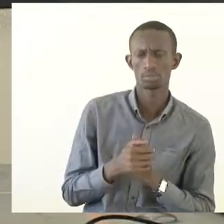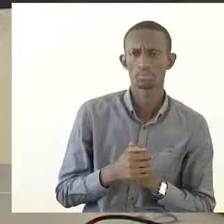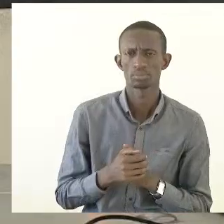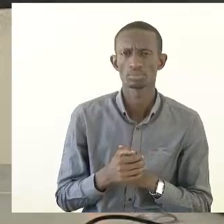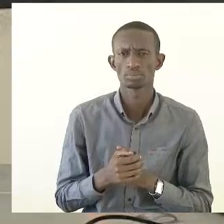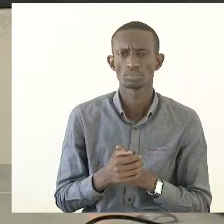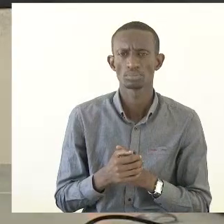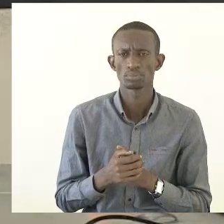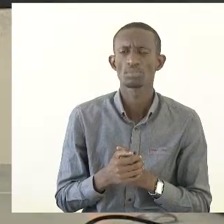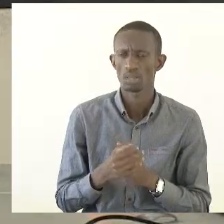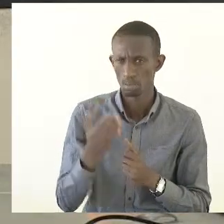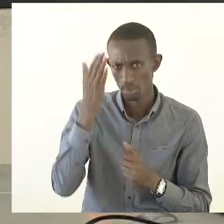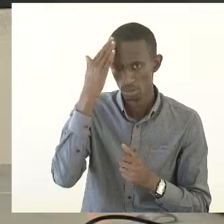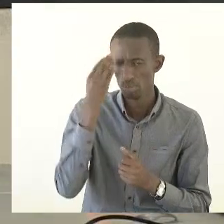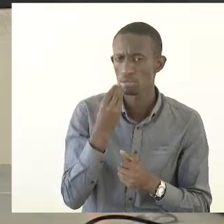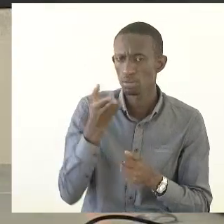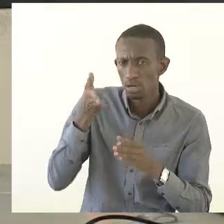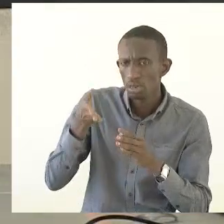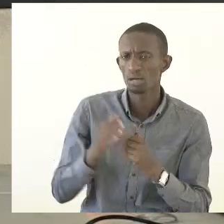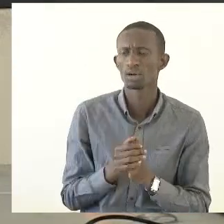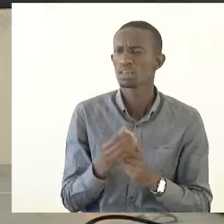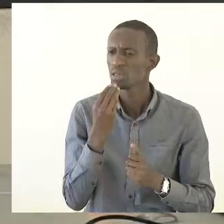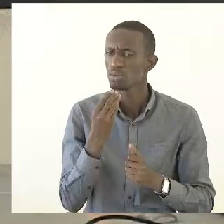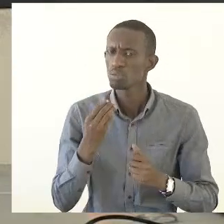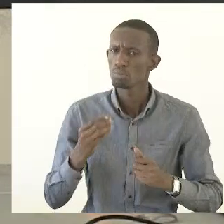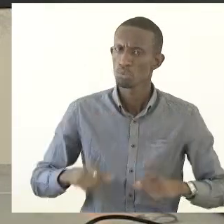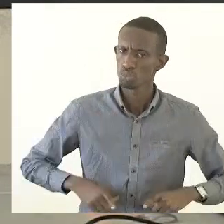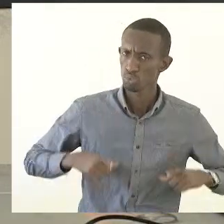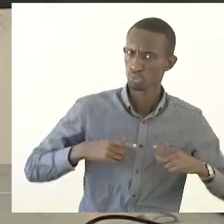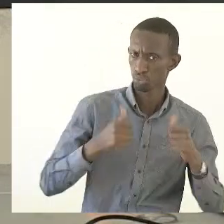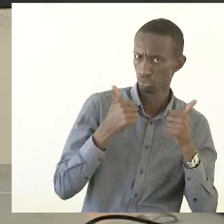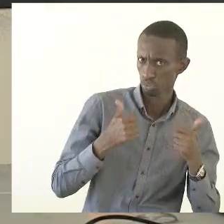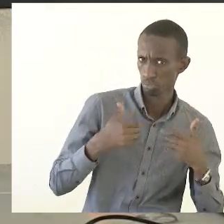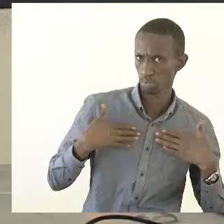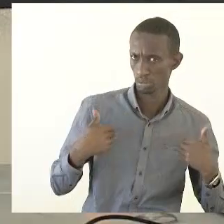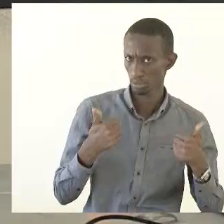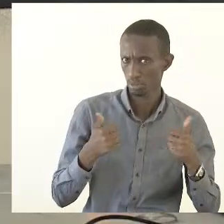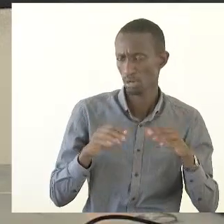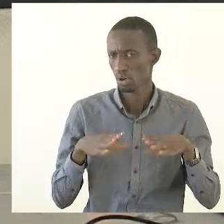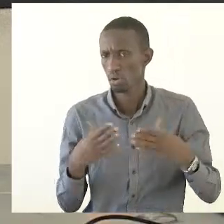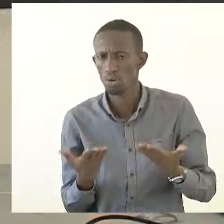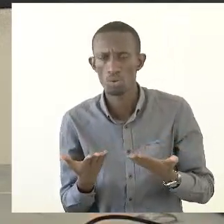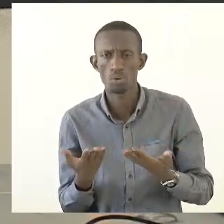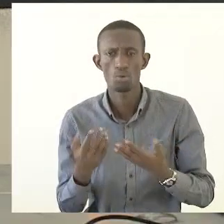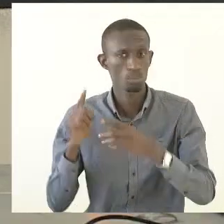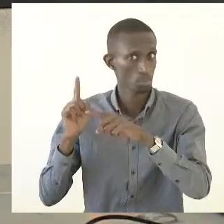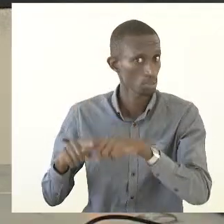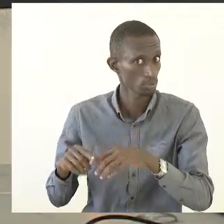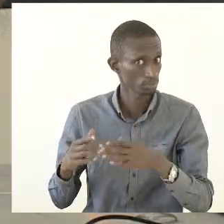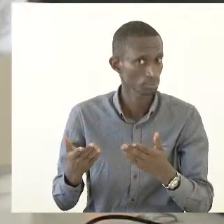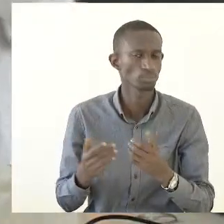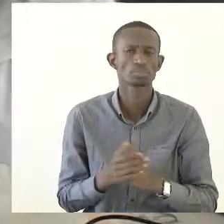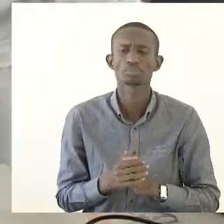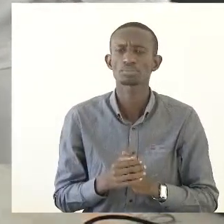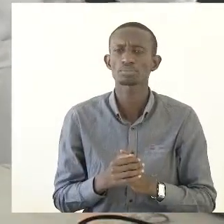they say that food is healthy for human consumption, all right? So we say that